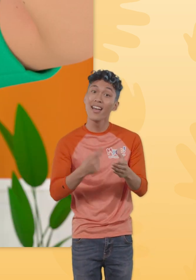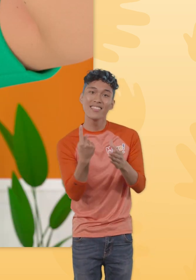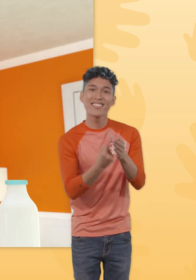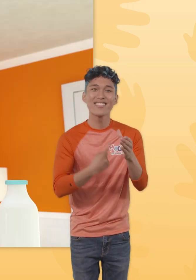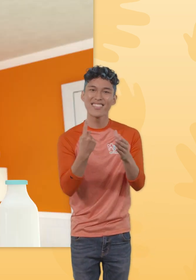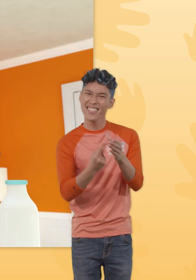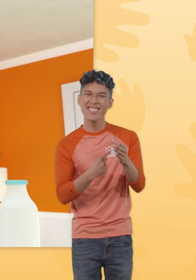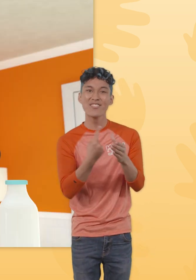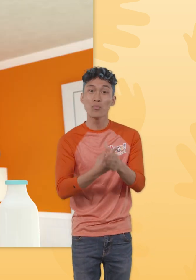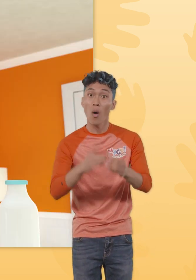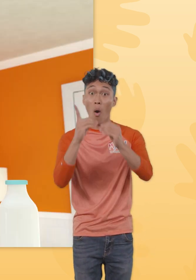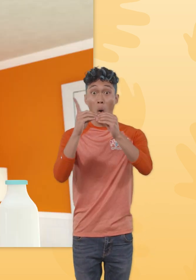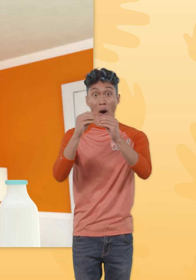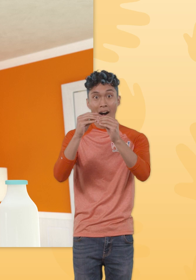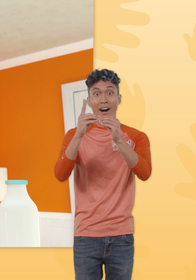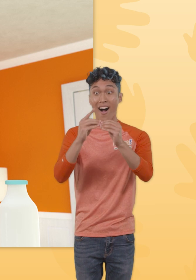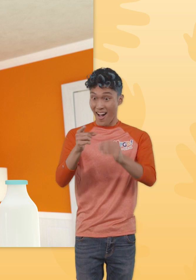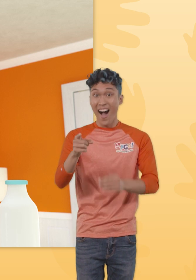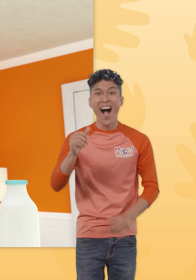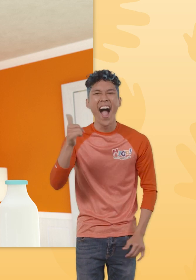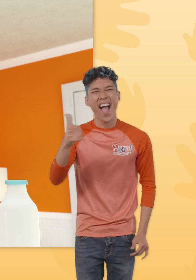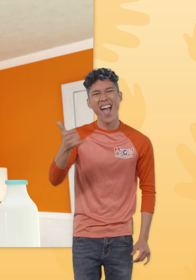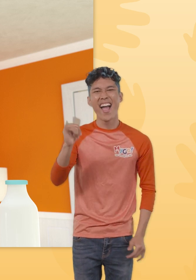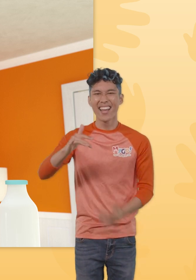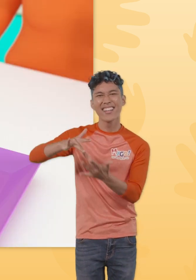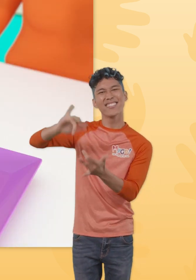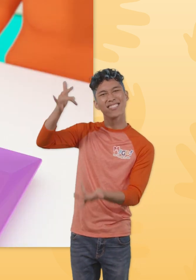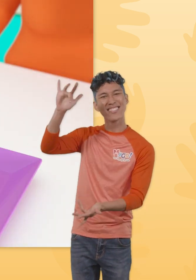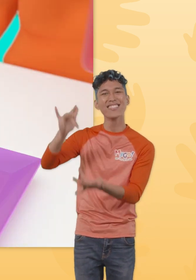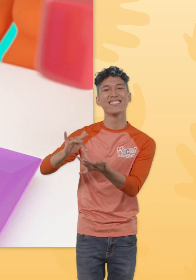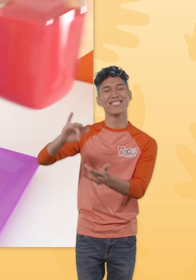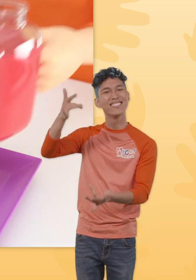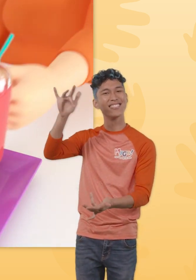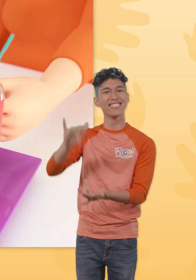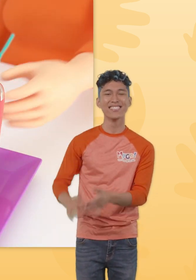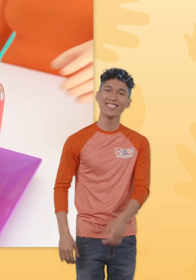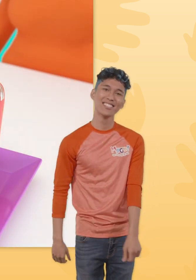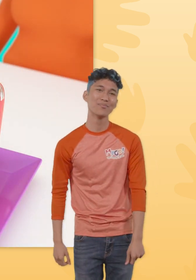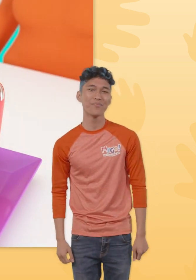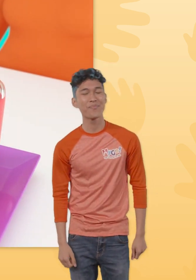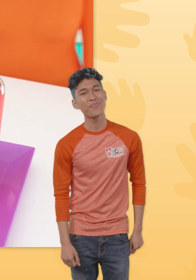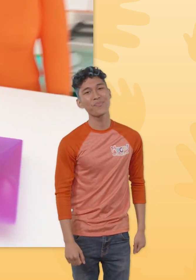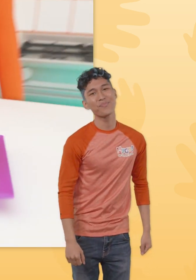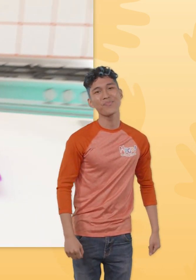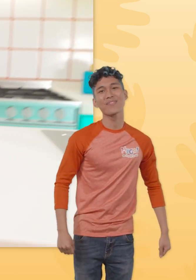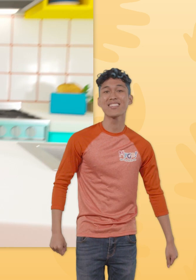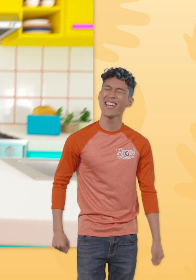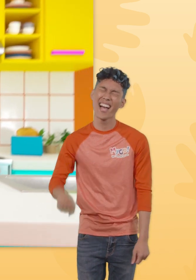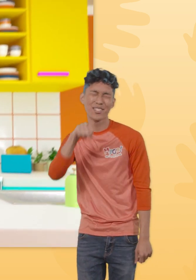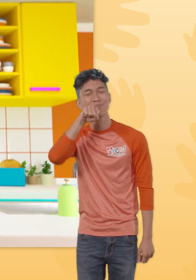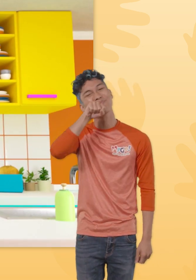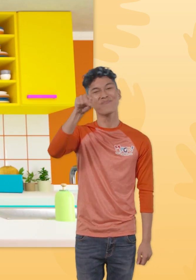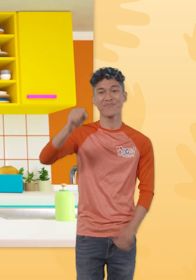way we mix it up. One more, a yellow smoothie. I